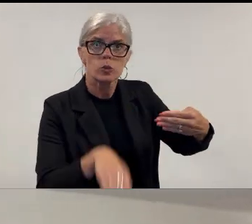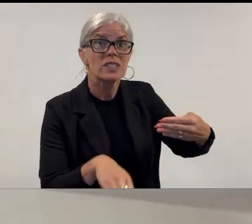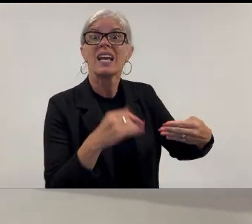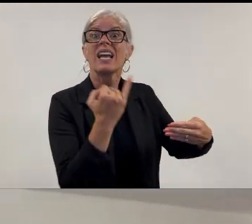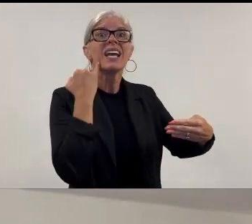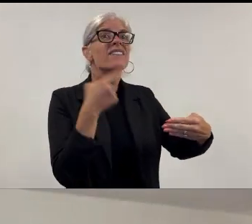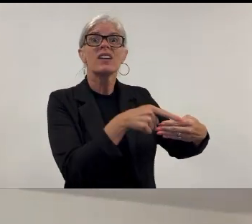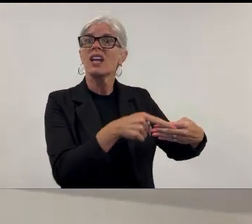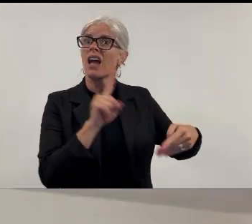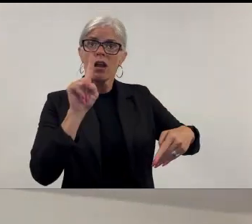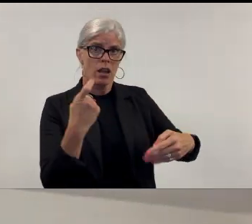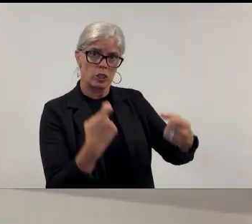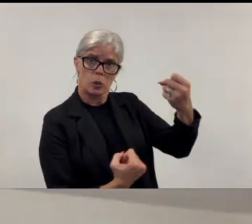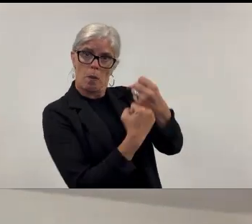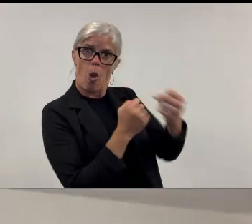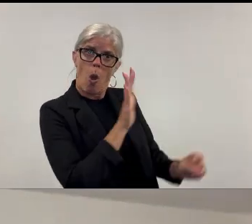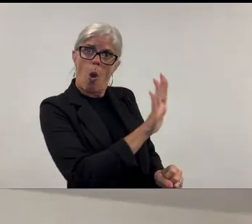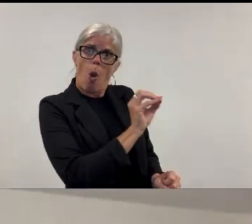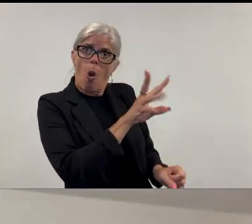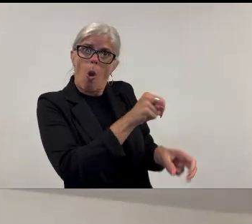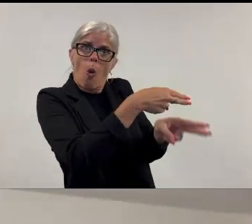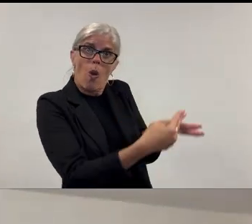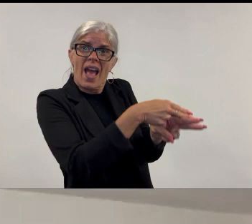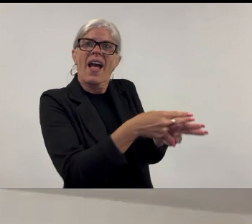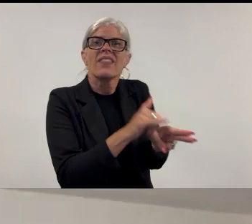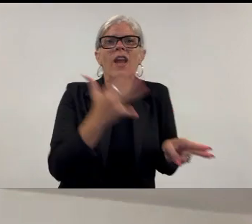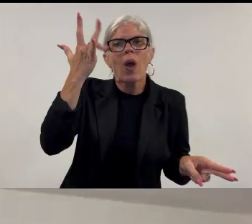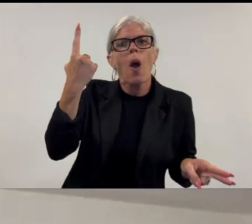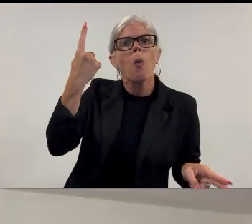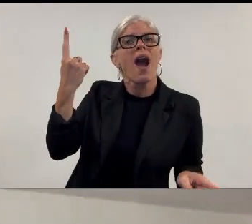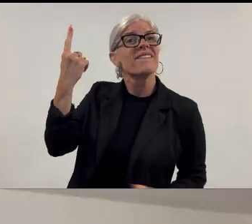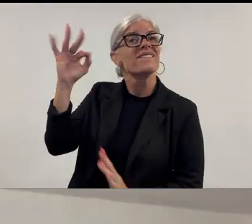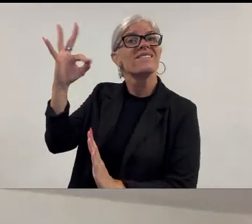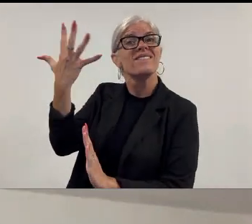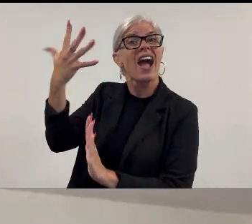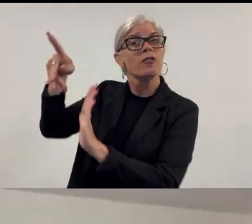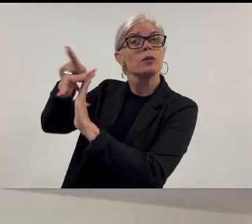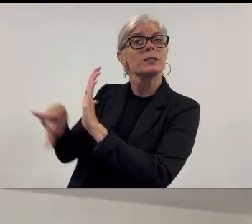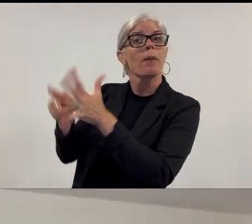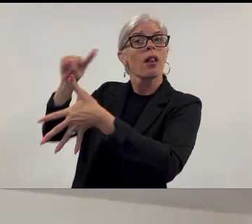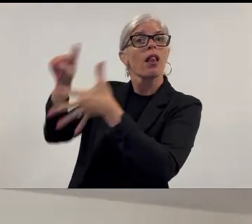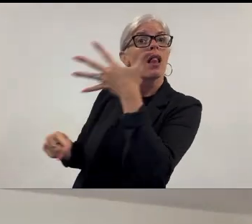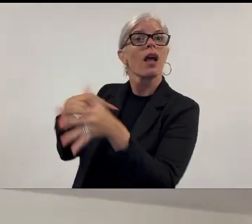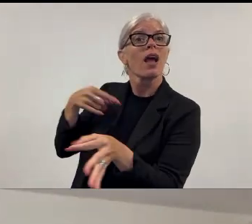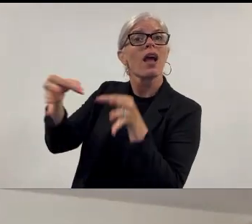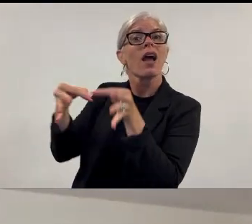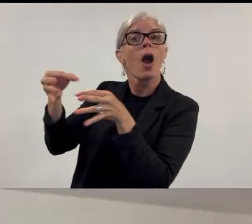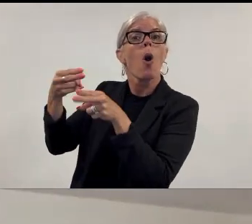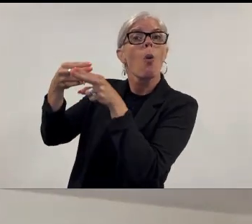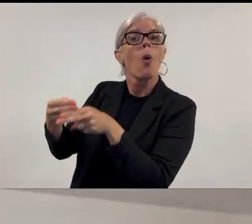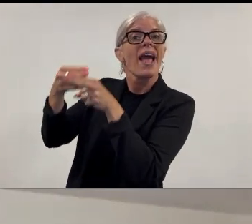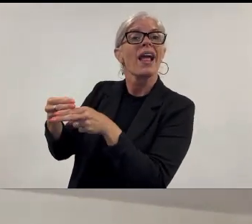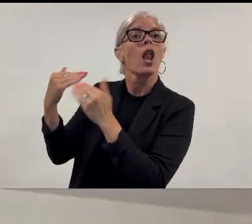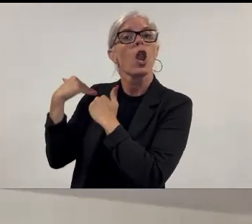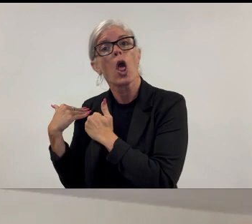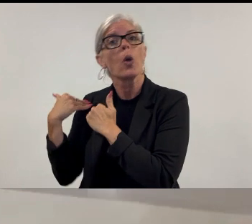here, if the child got injured before they achieved the ambulation, that doesn't stop us practitioners to teach them to